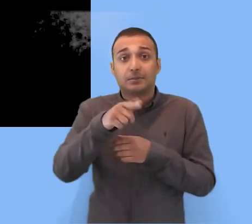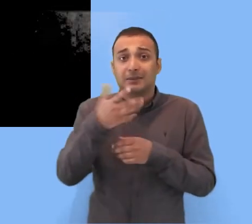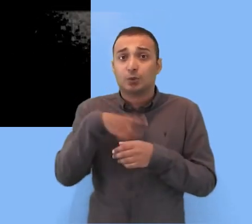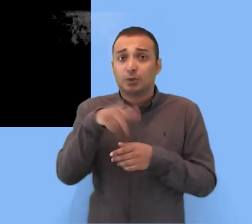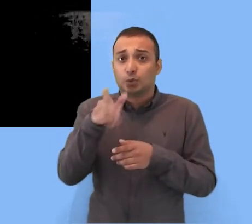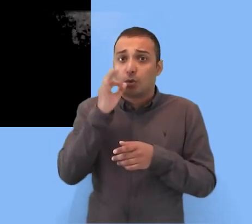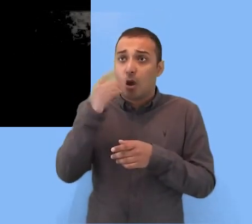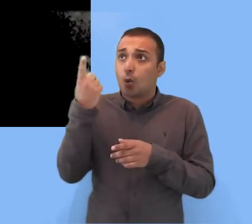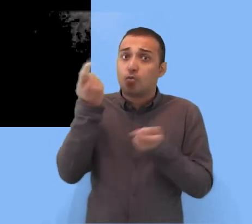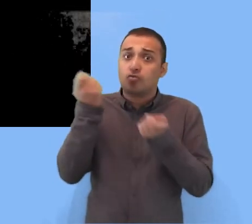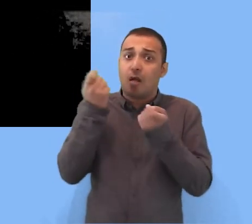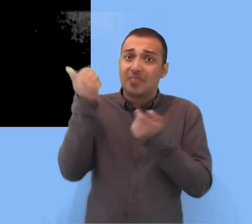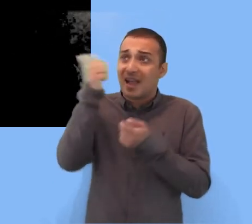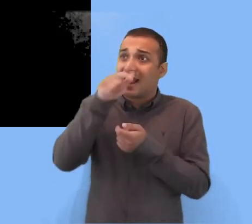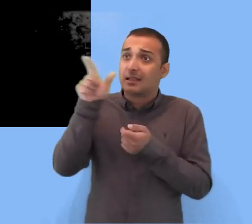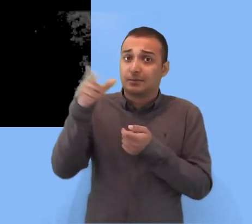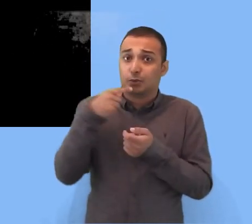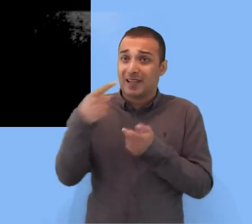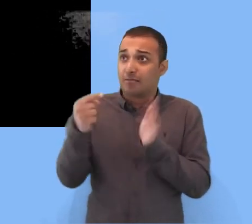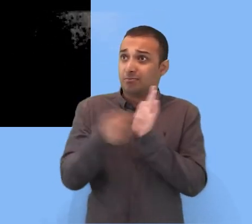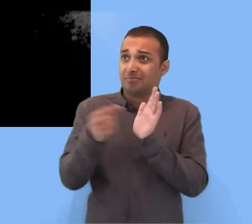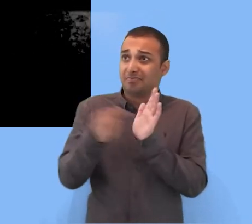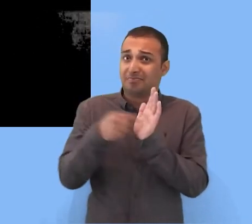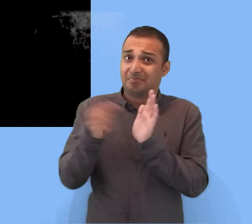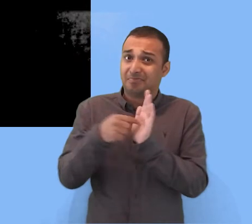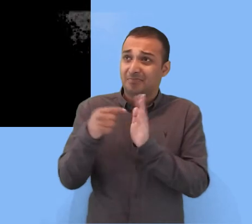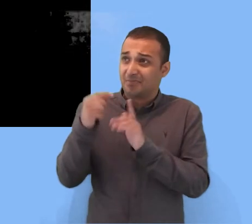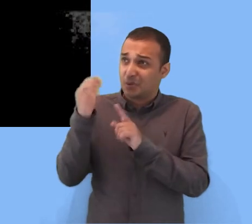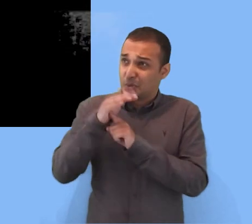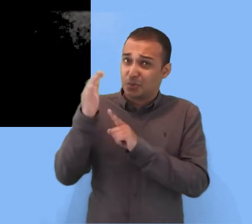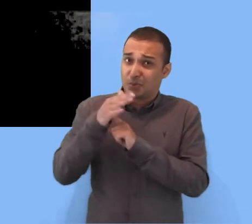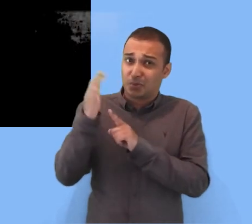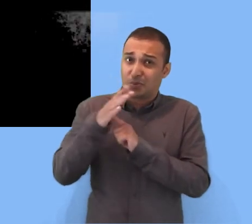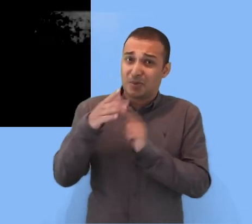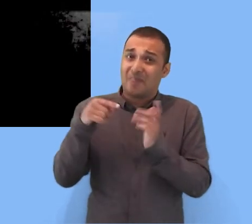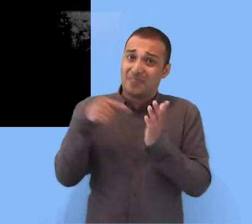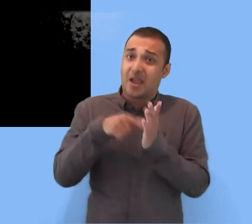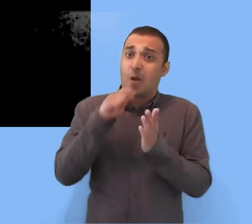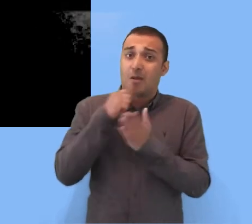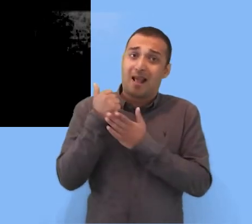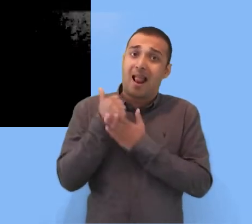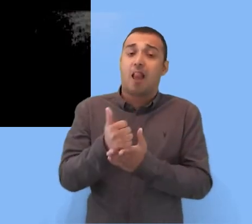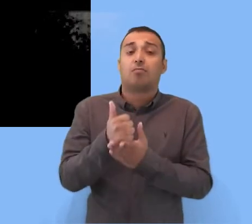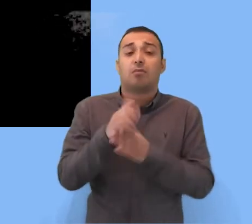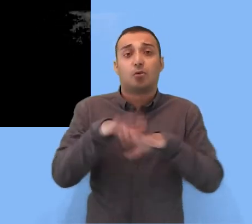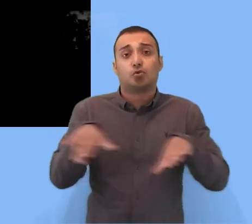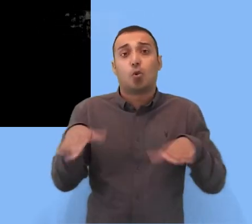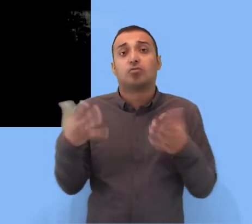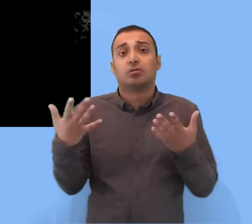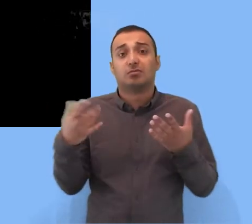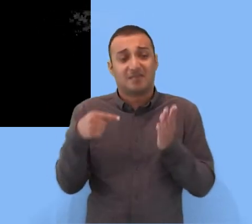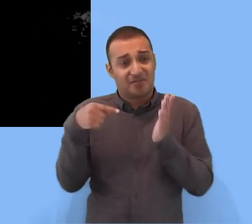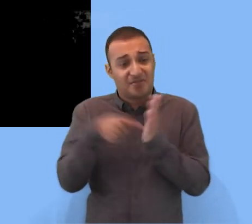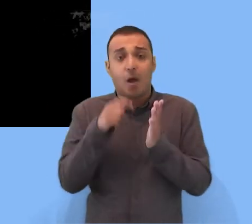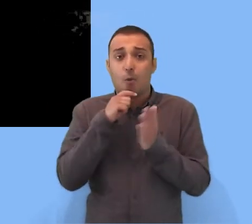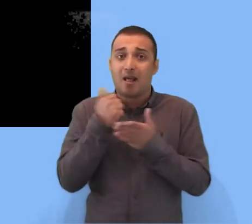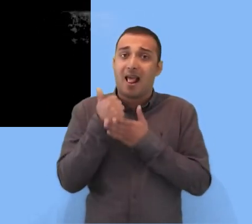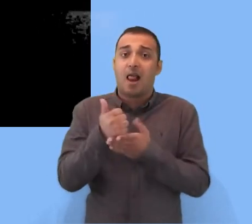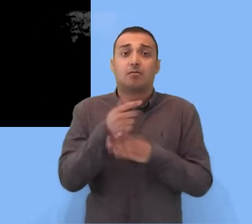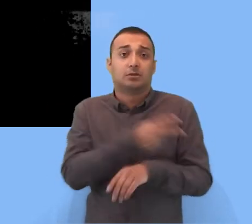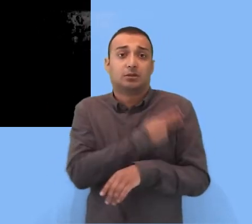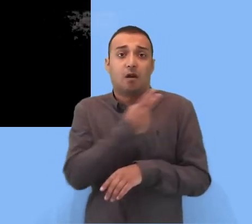is really important. This will help our children. This will help our young people. This will help our